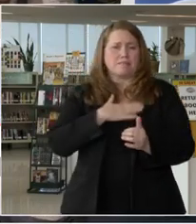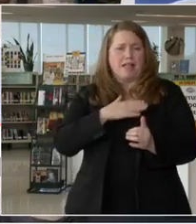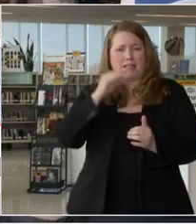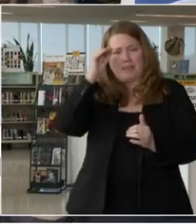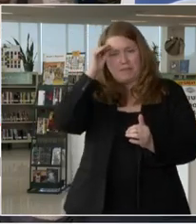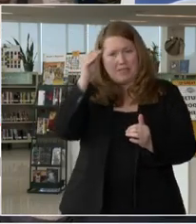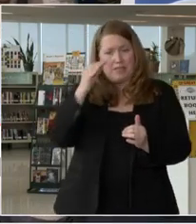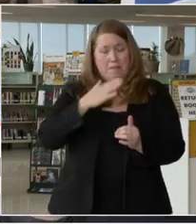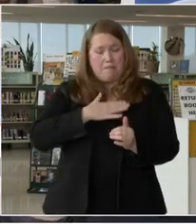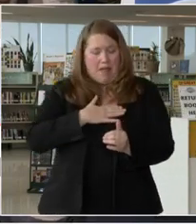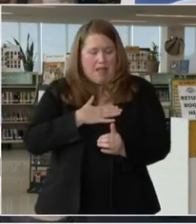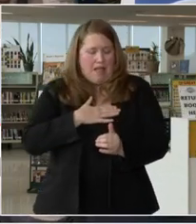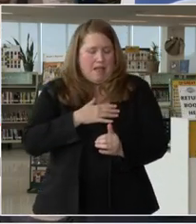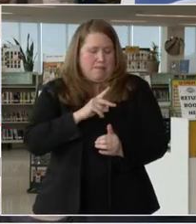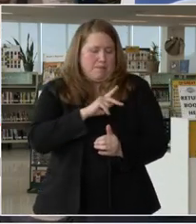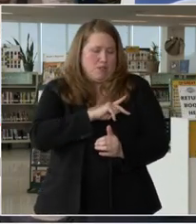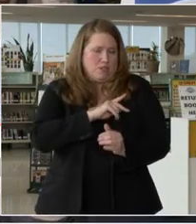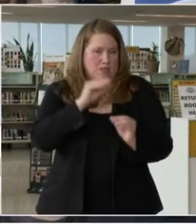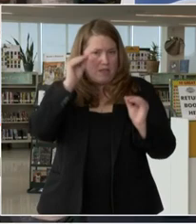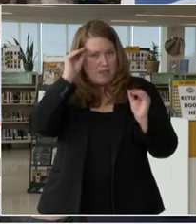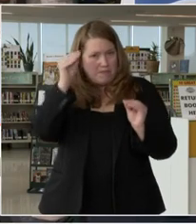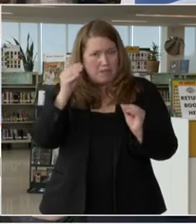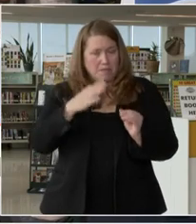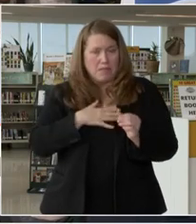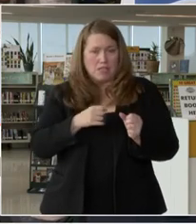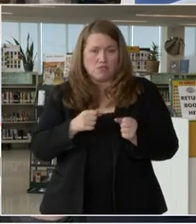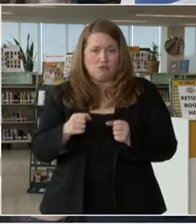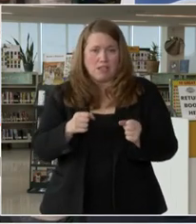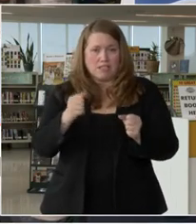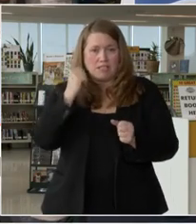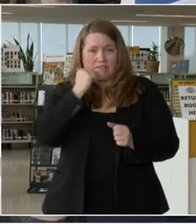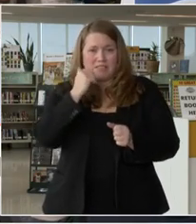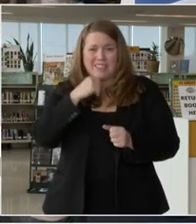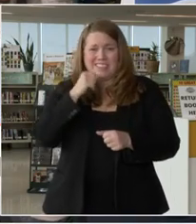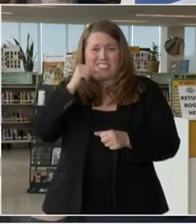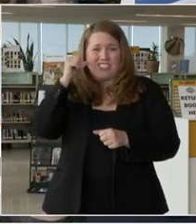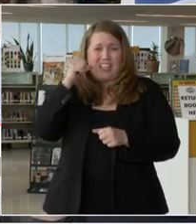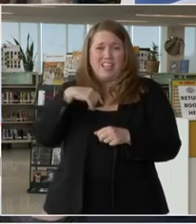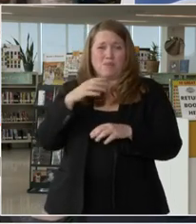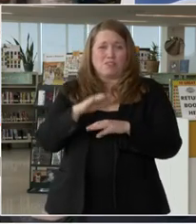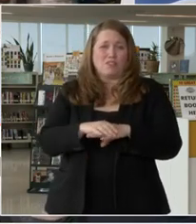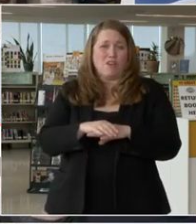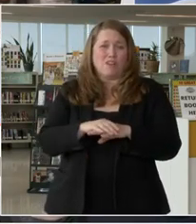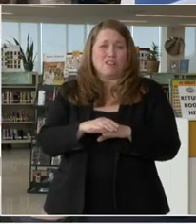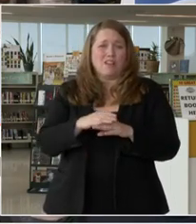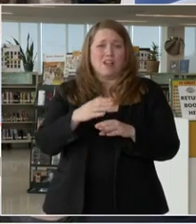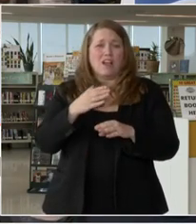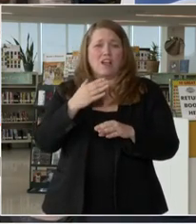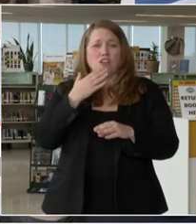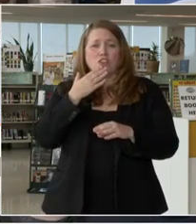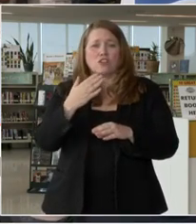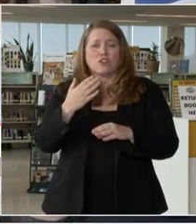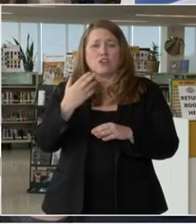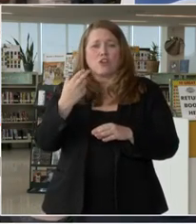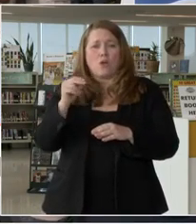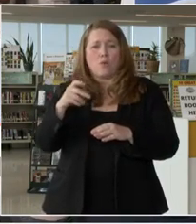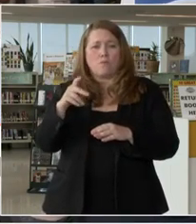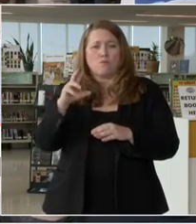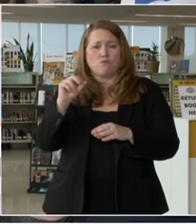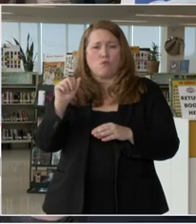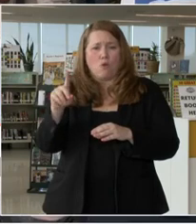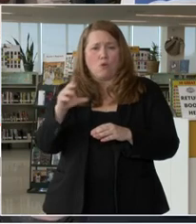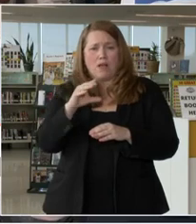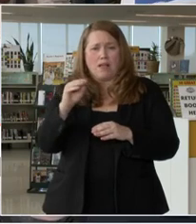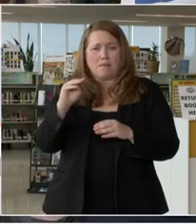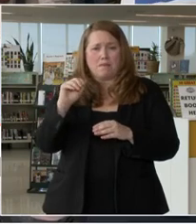my perception. Again, I'm out here every day in communities. Yesterday, I was right out on Good Hope Road and Martin Luther King Avenue. Then I was over in